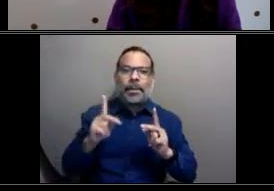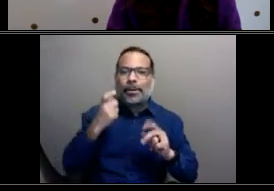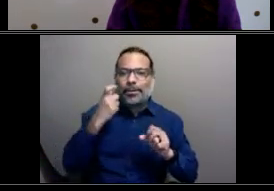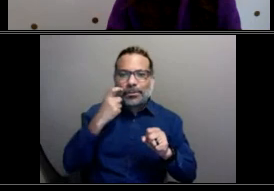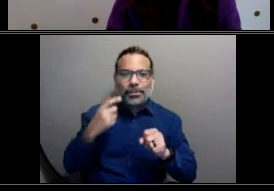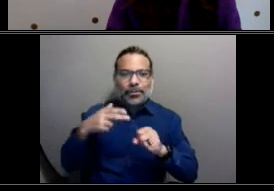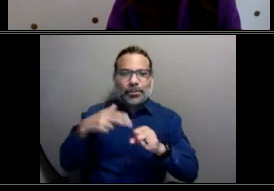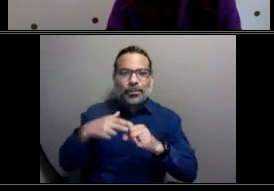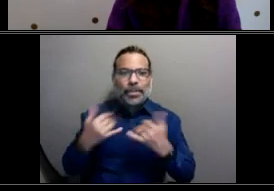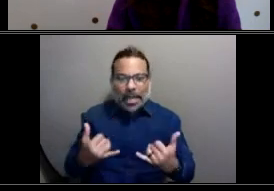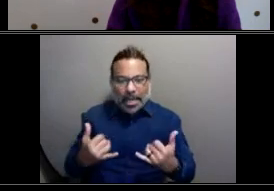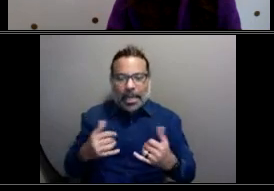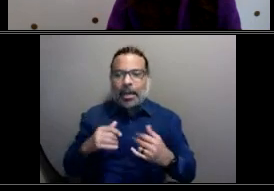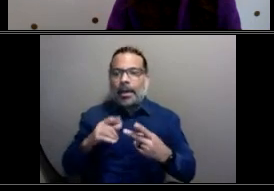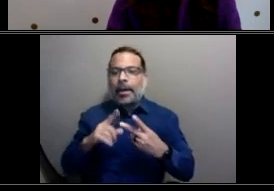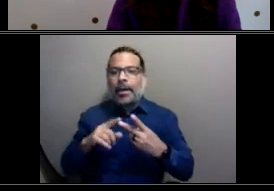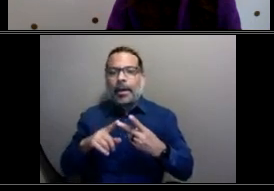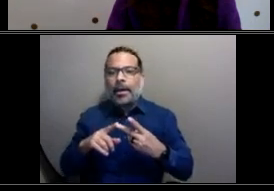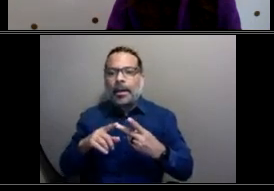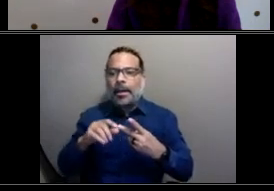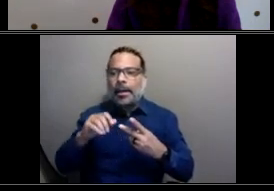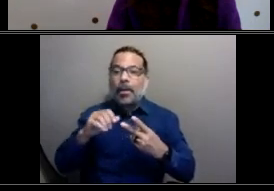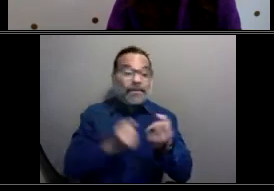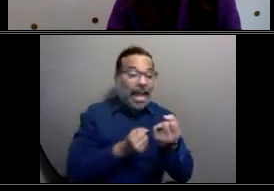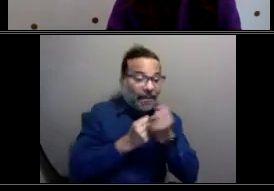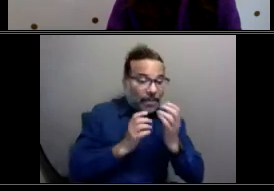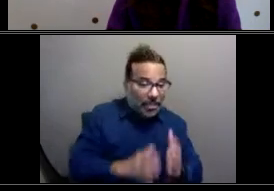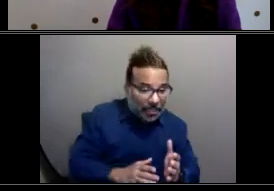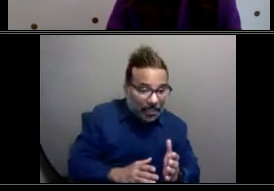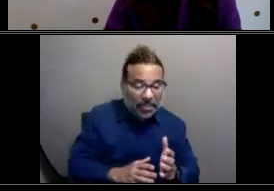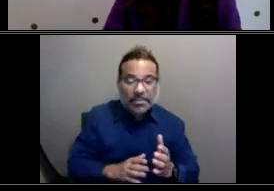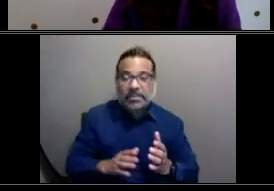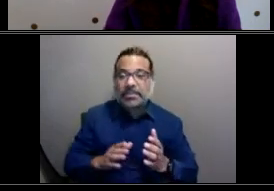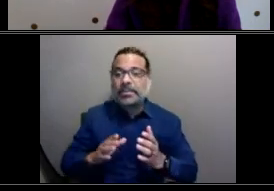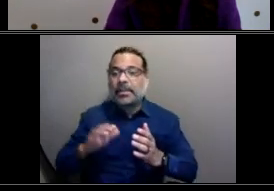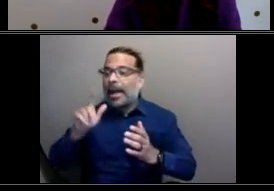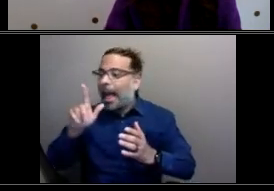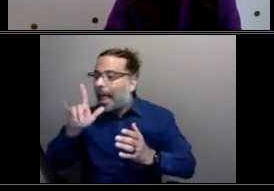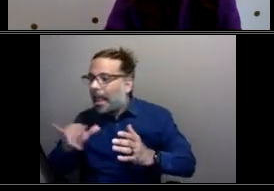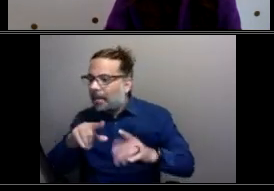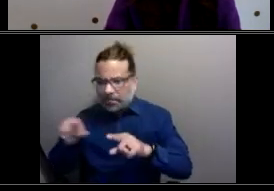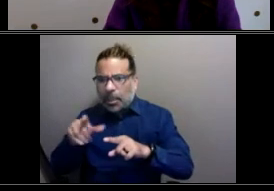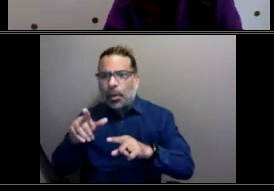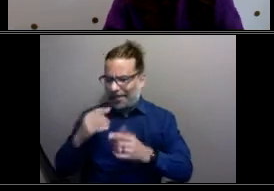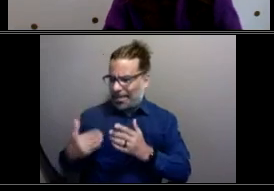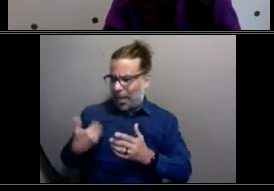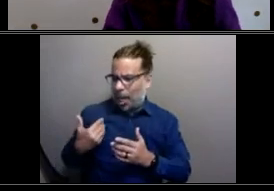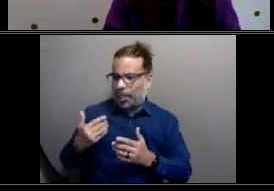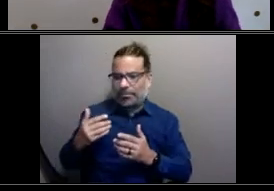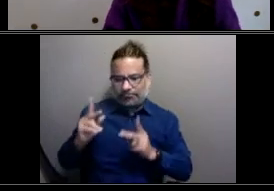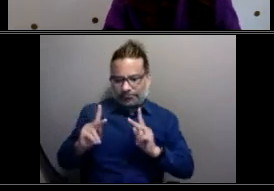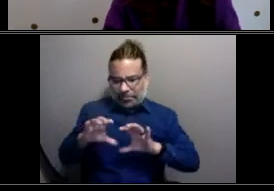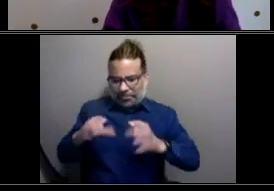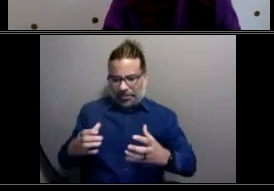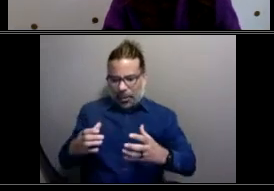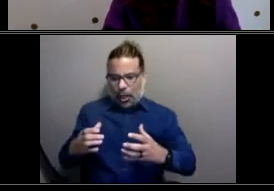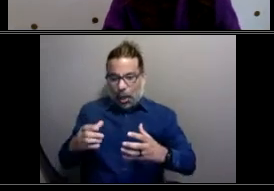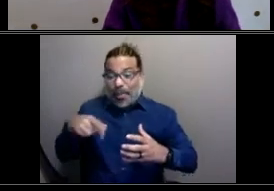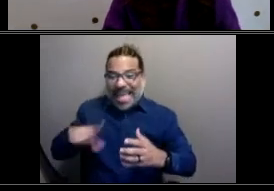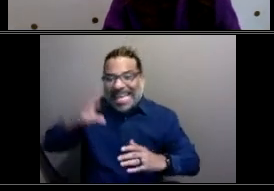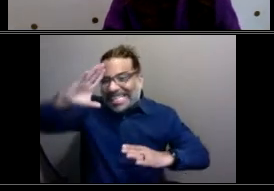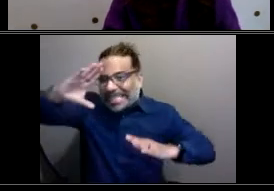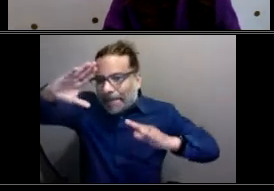today. We have advocates and activists. Like Hale said, we have a young generation that's coming up that is expecting inclusion. It's